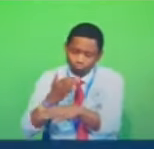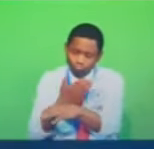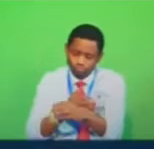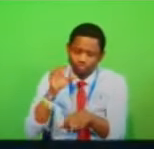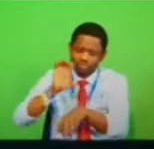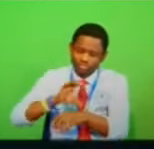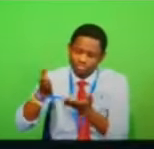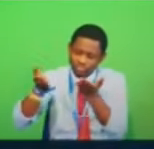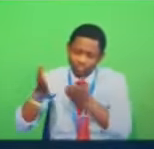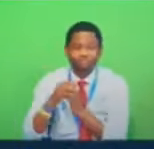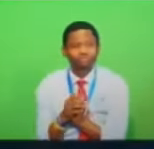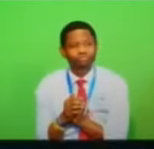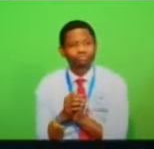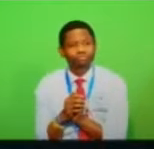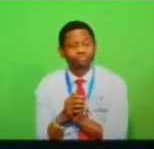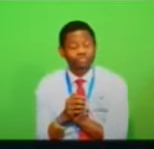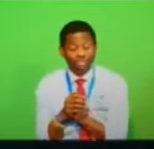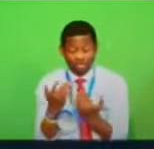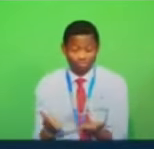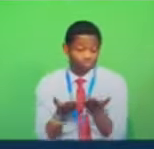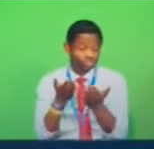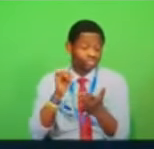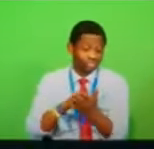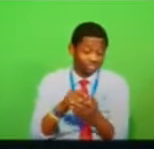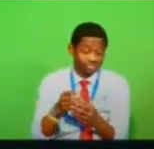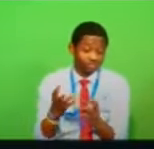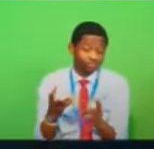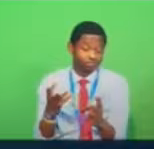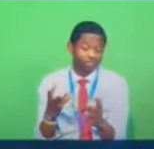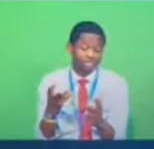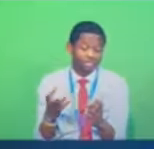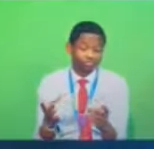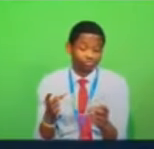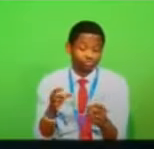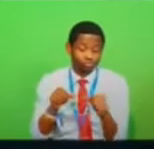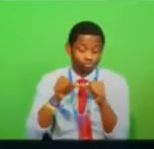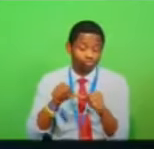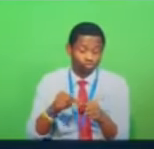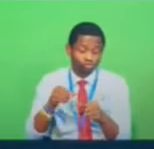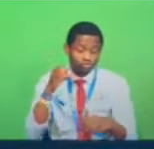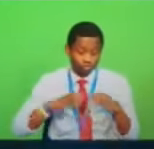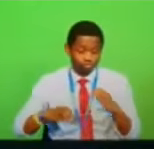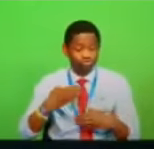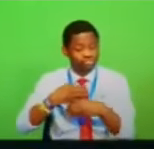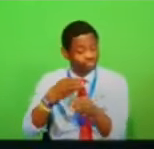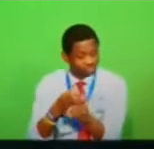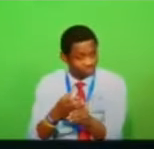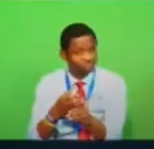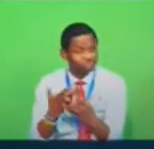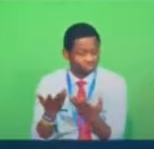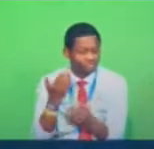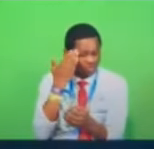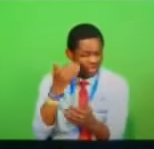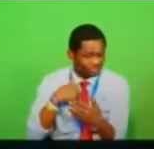the exploitative bit. What I want to suggest is that as part of culture creation, and I know that already there are